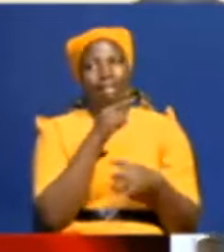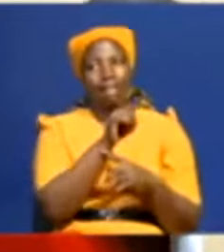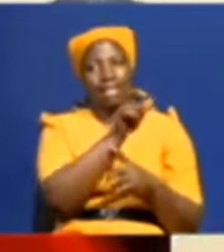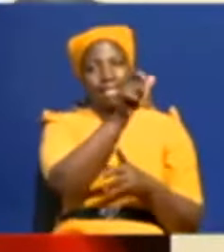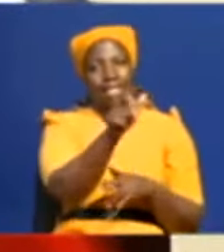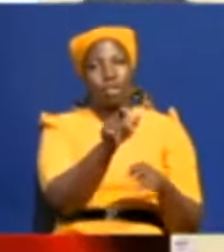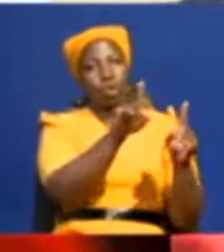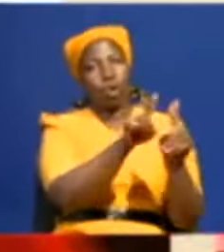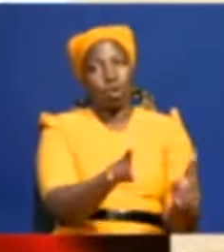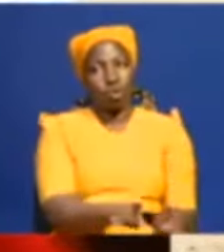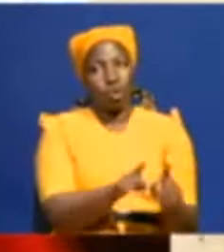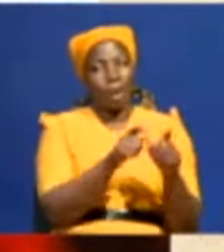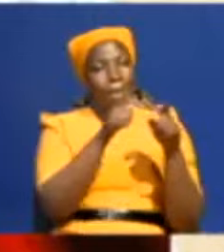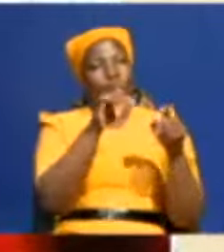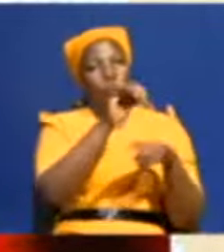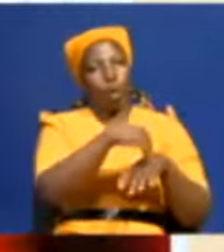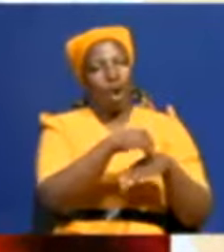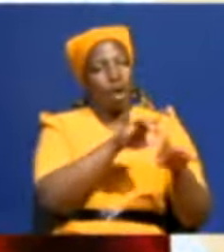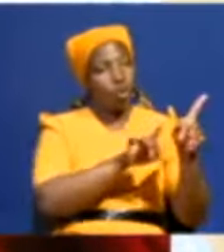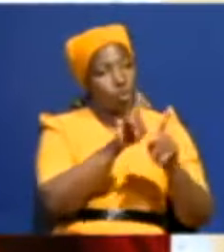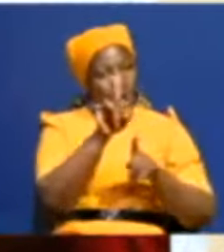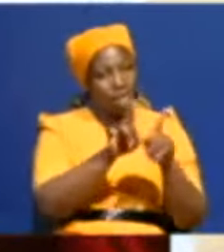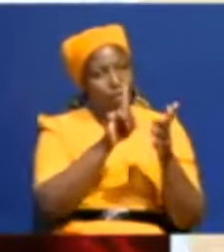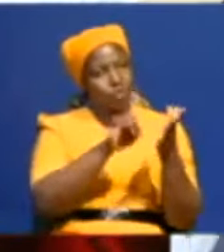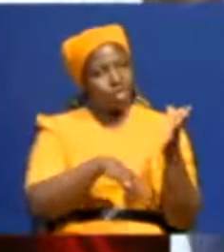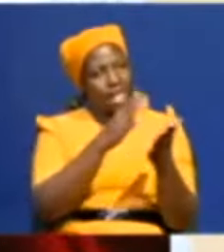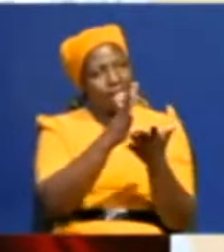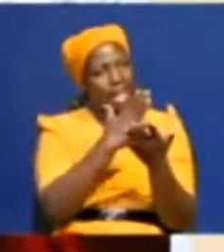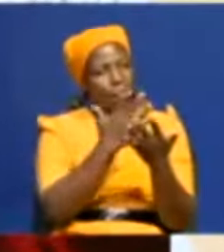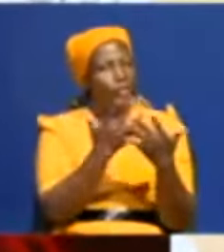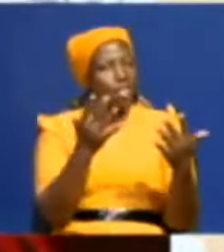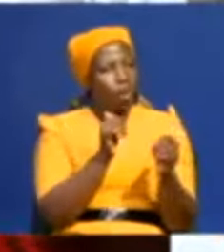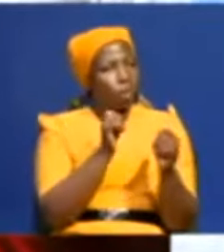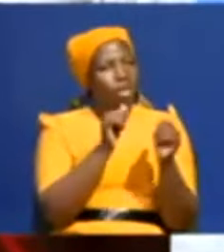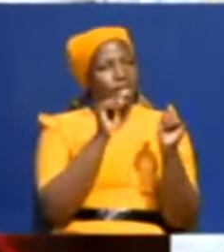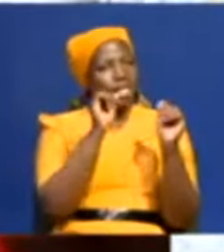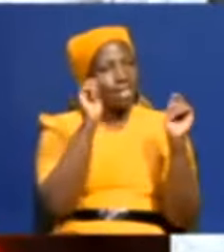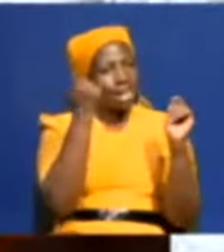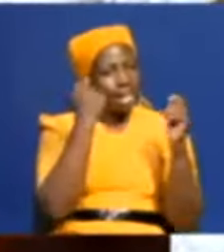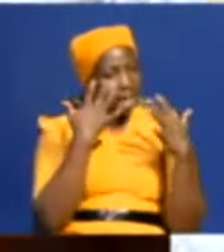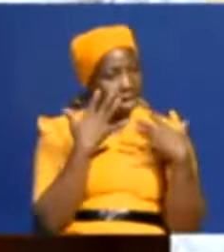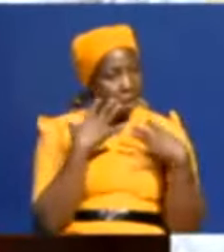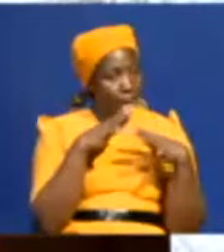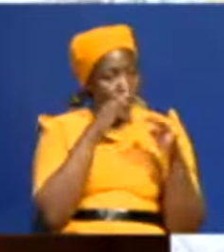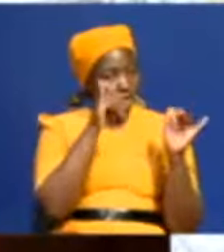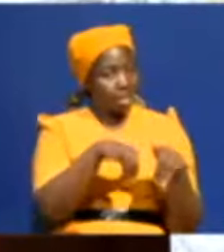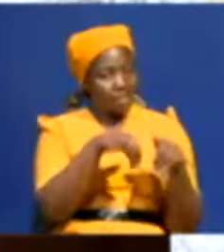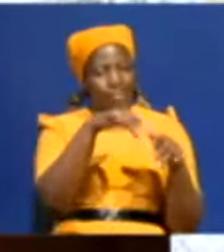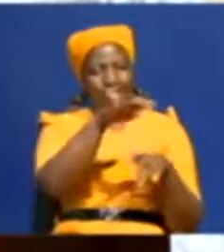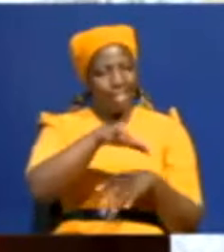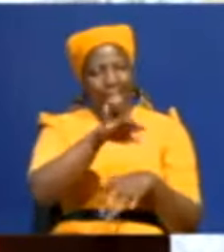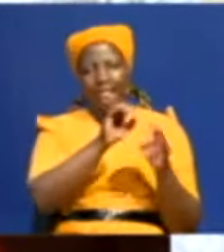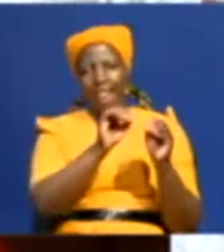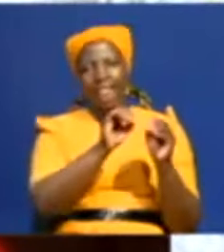is also big in terms of tourism. What are some of the features that probably Kenyans that do not reside within Rusinga, they can visit